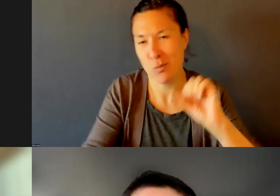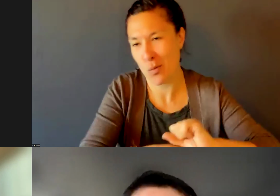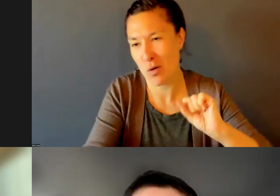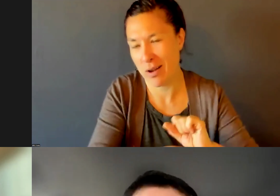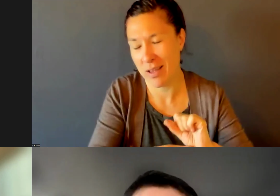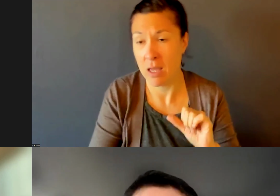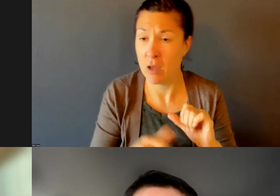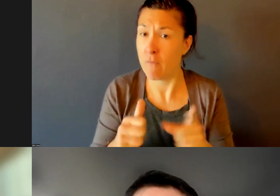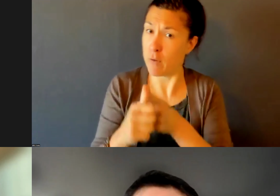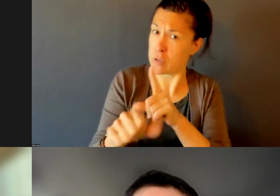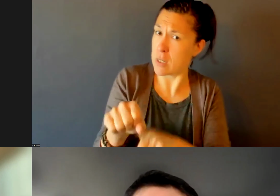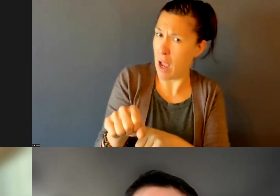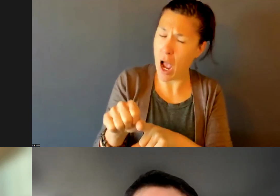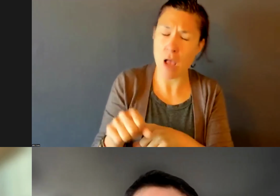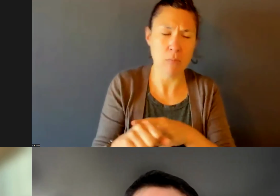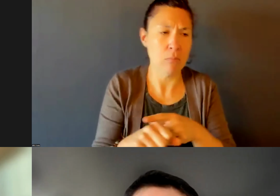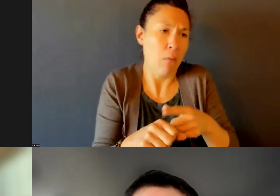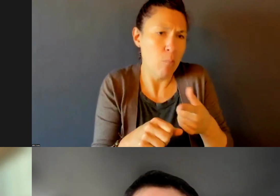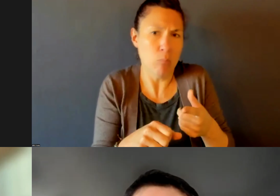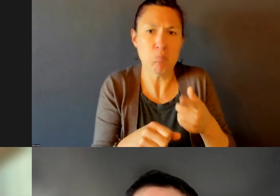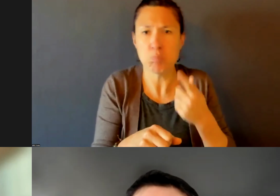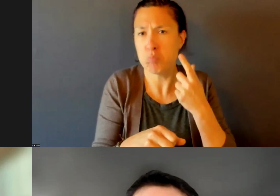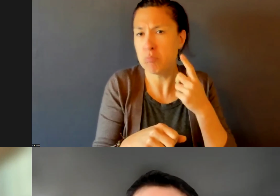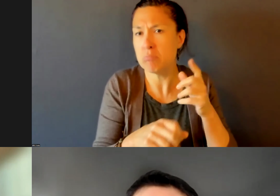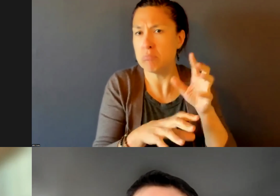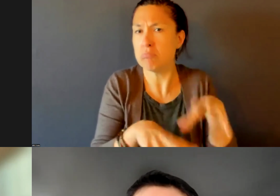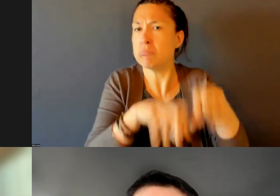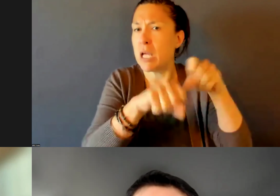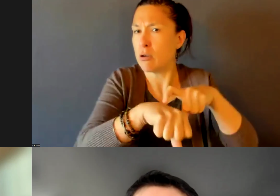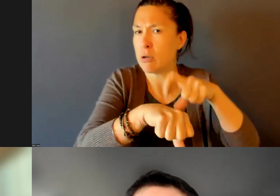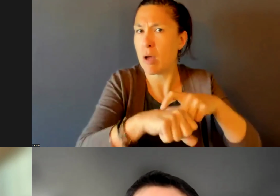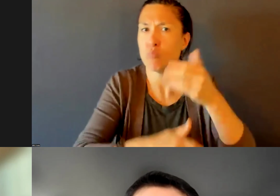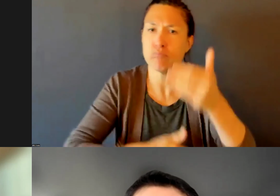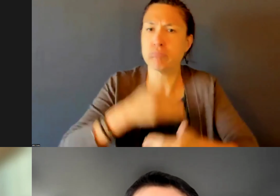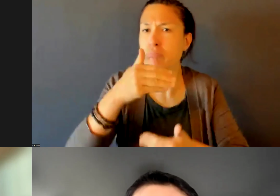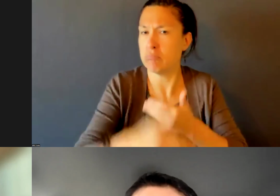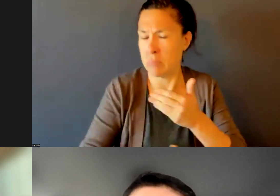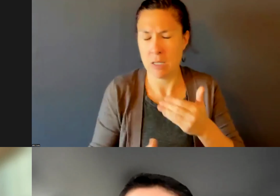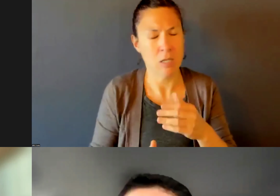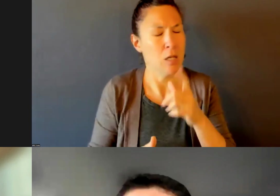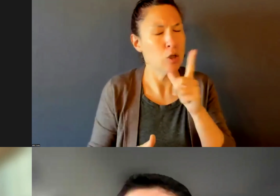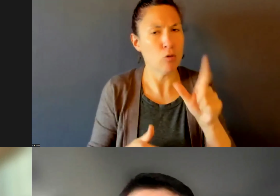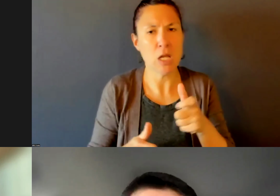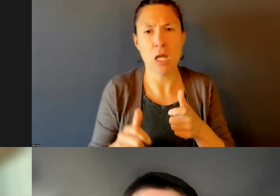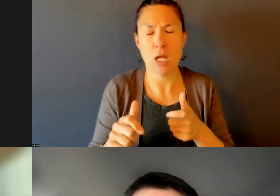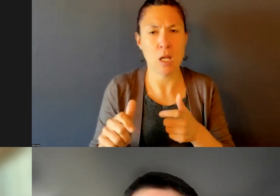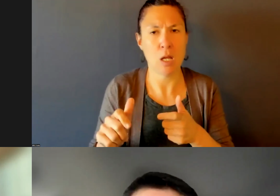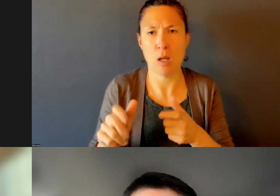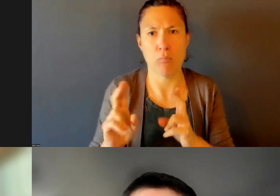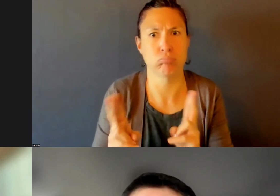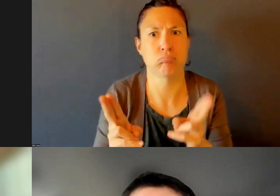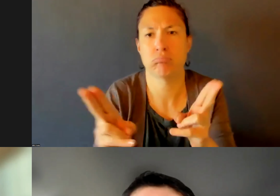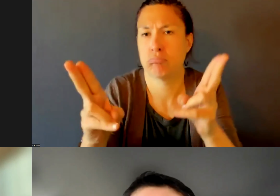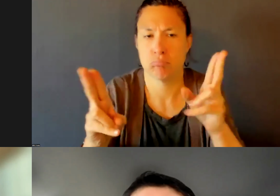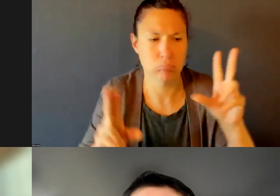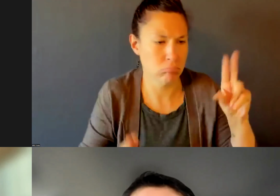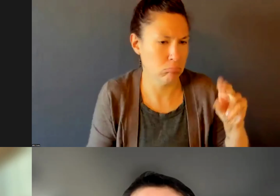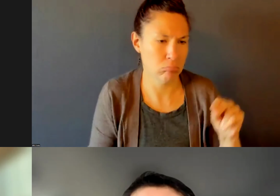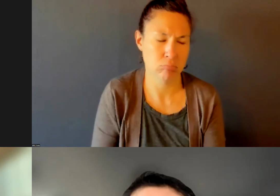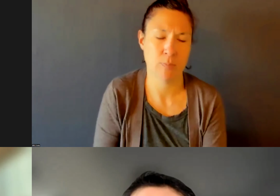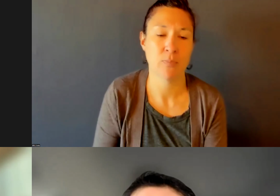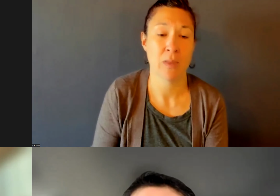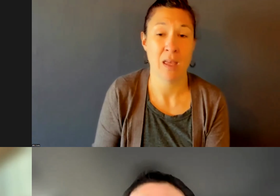just need to get used to the process. And you don't want to rush through the process either. So our suggestion would be, especially if you're